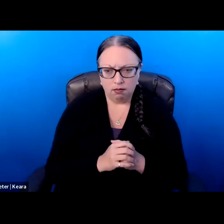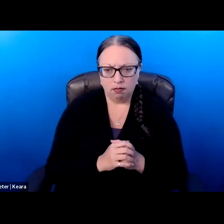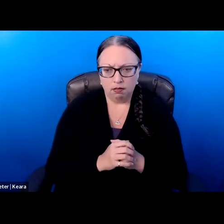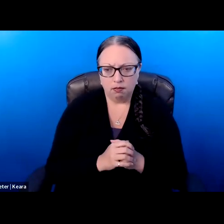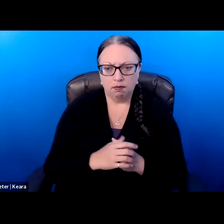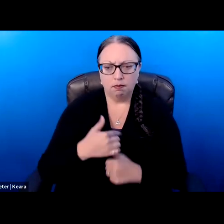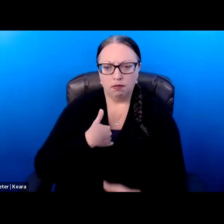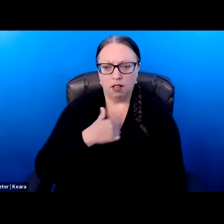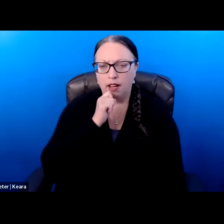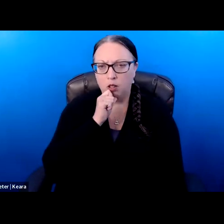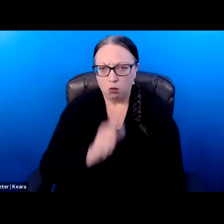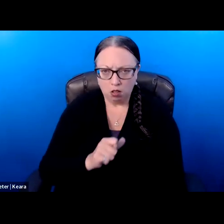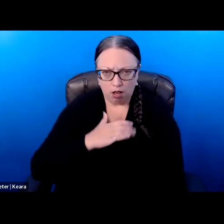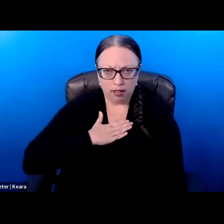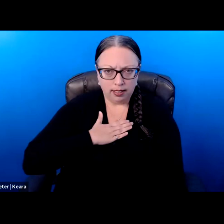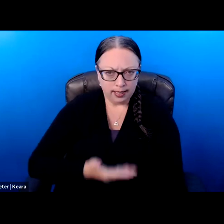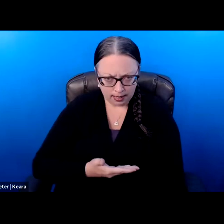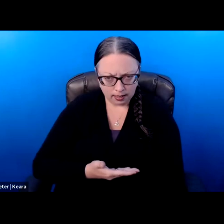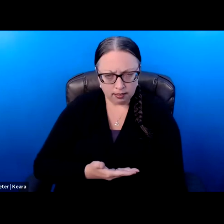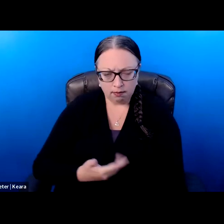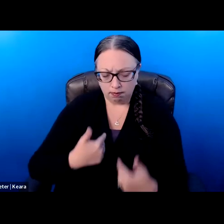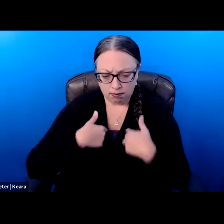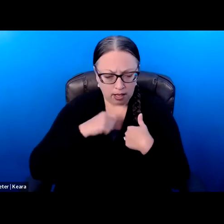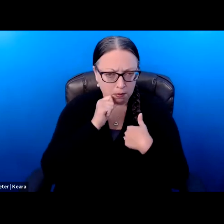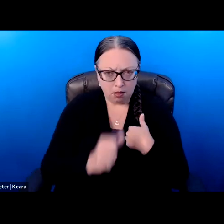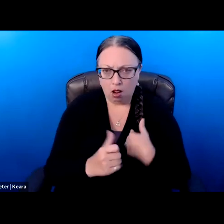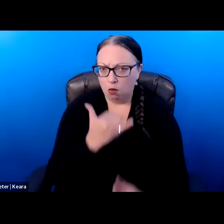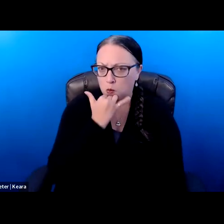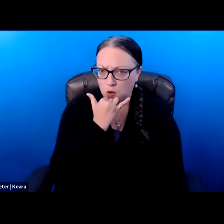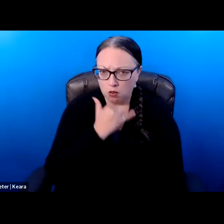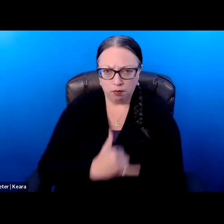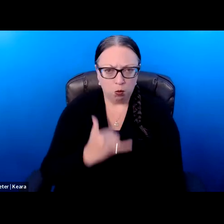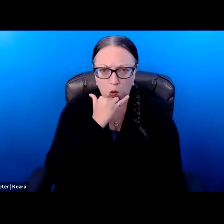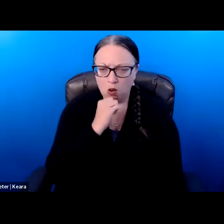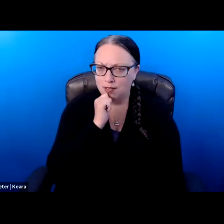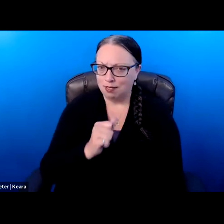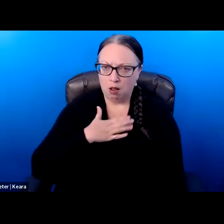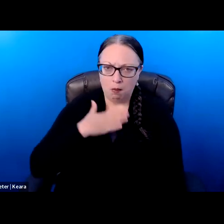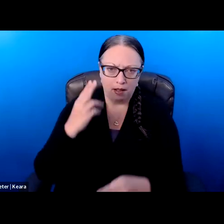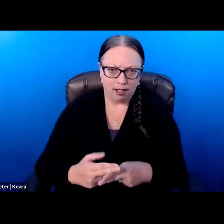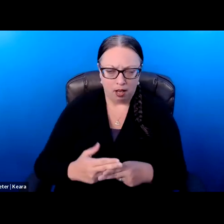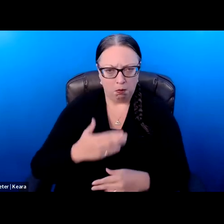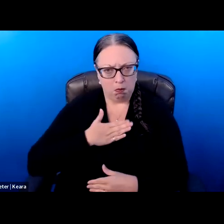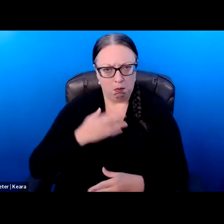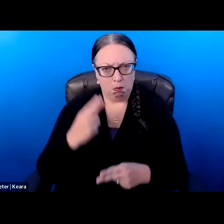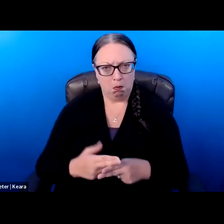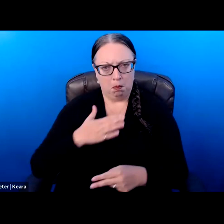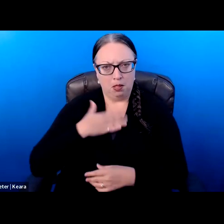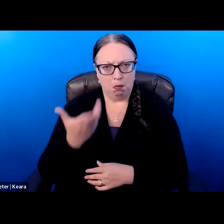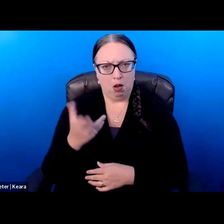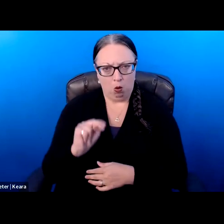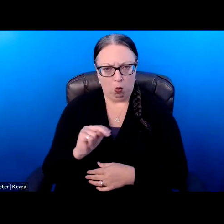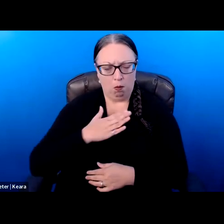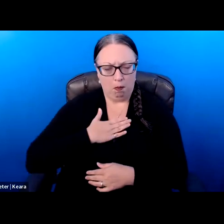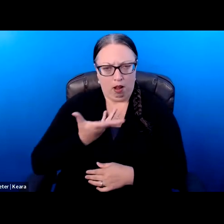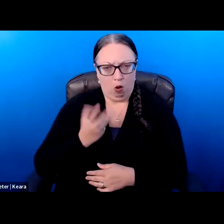I do not consent. I am not wrong. Wrong is not my name. My name is my own, my own,